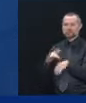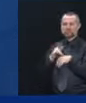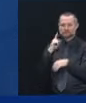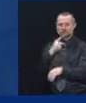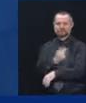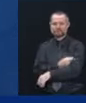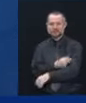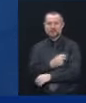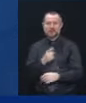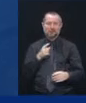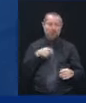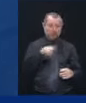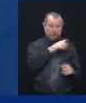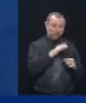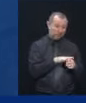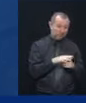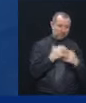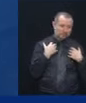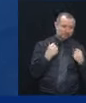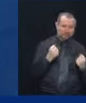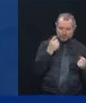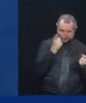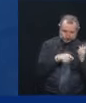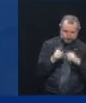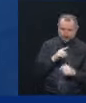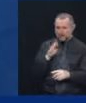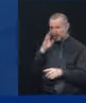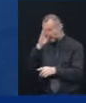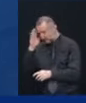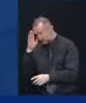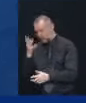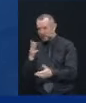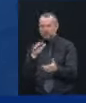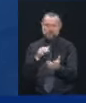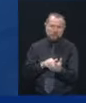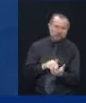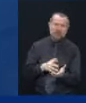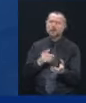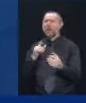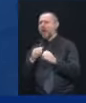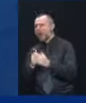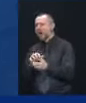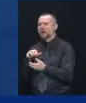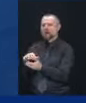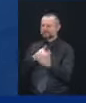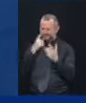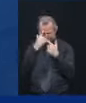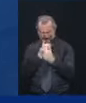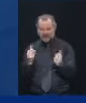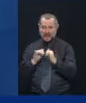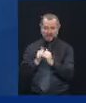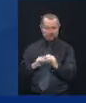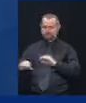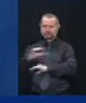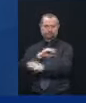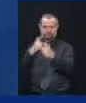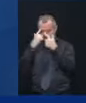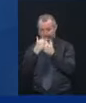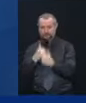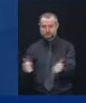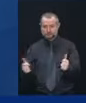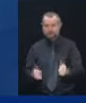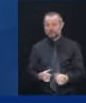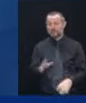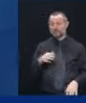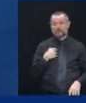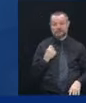local doctor networks. That is up to them how they do that. You do need, this is for